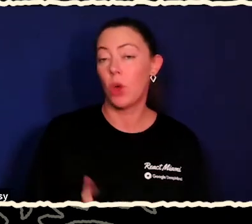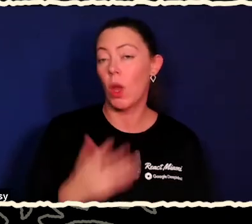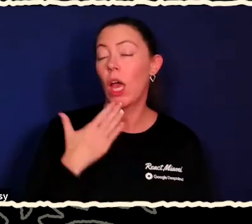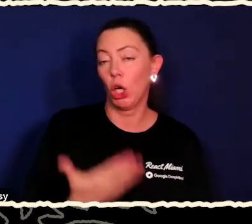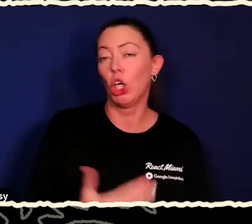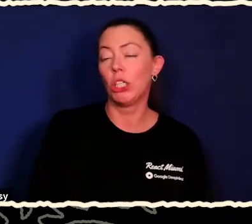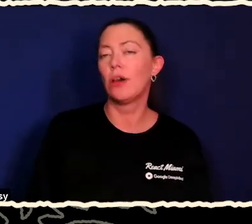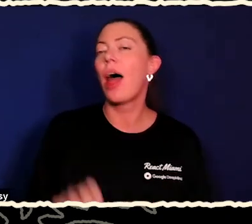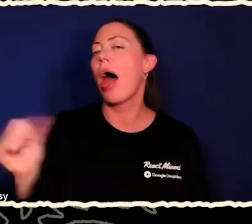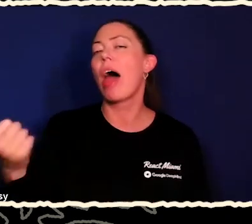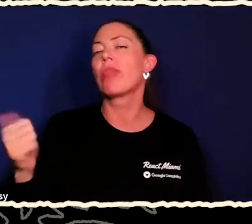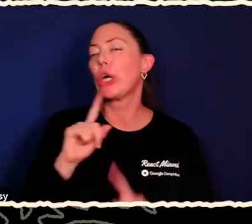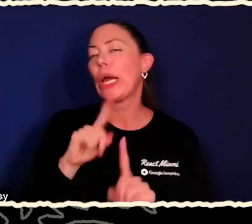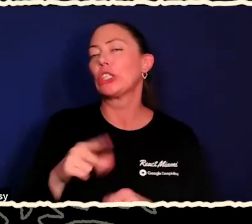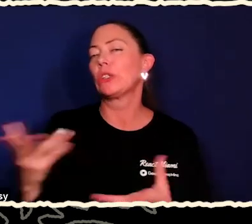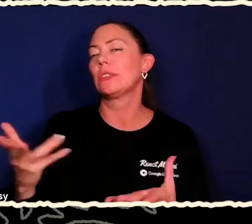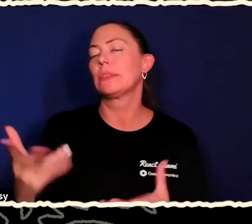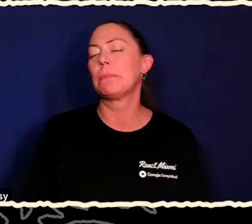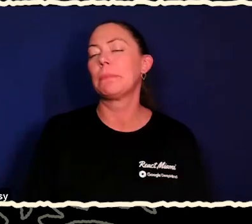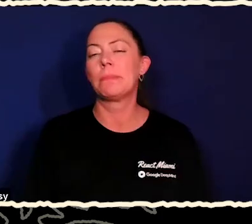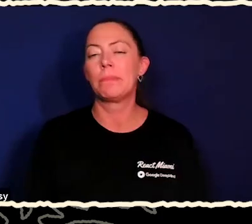other?